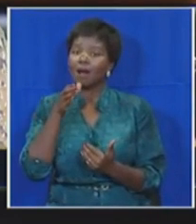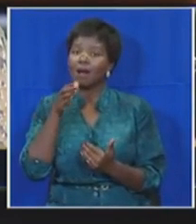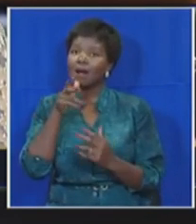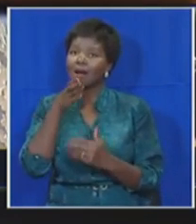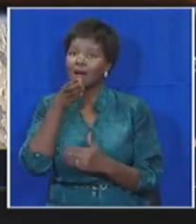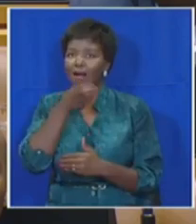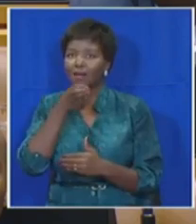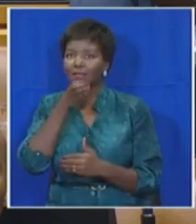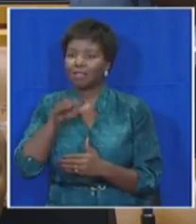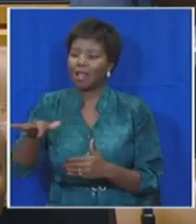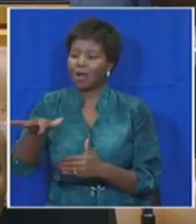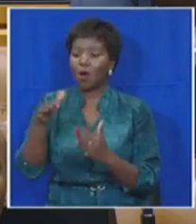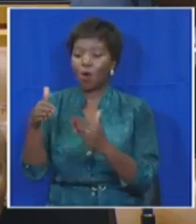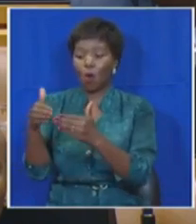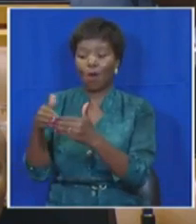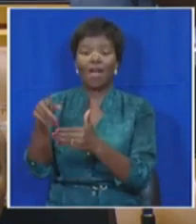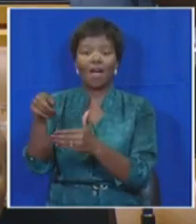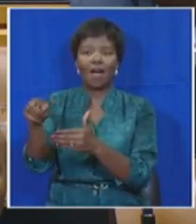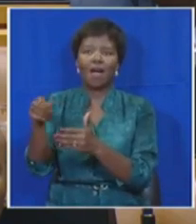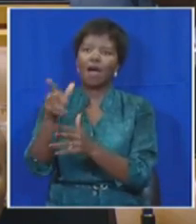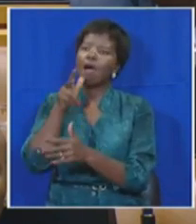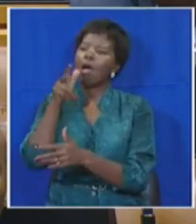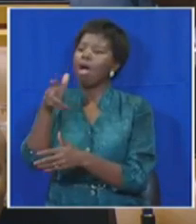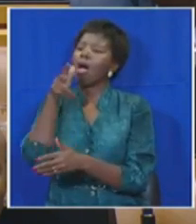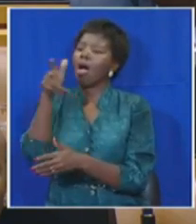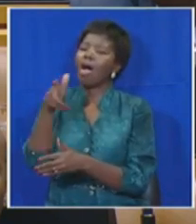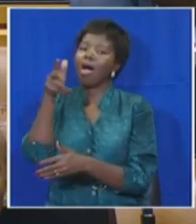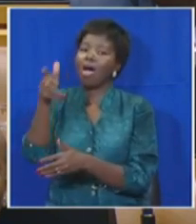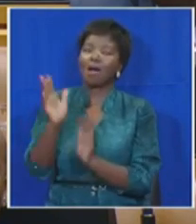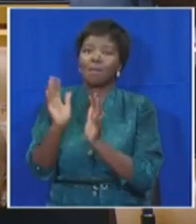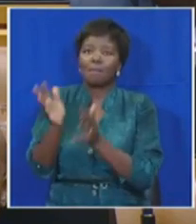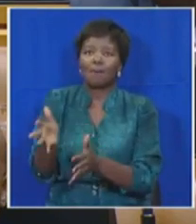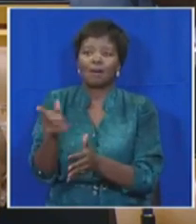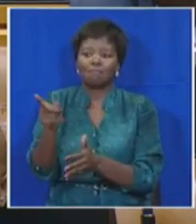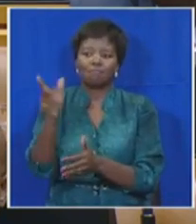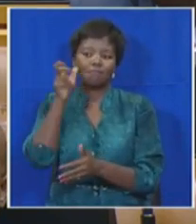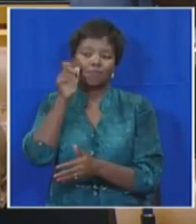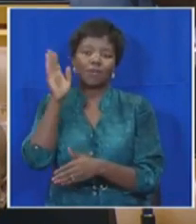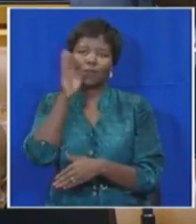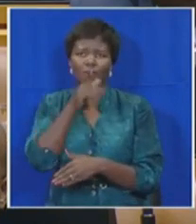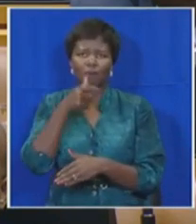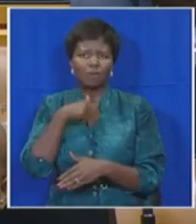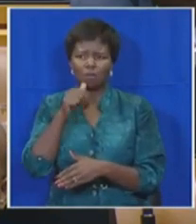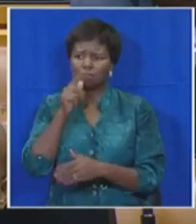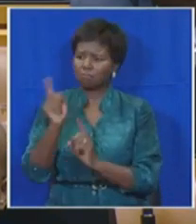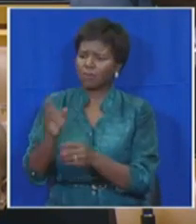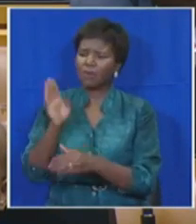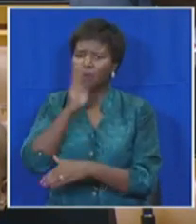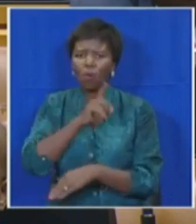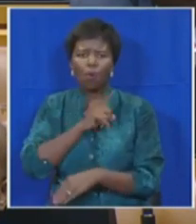side. All they do is howl. They're not listening to the speech, and I'm surprised you haven't called them to order.